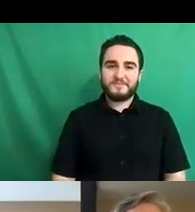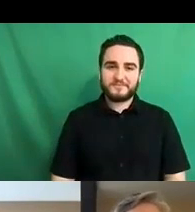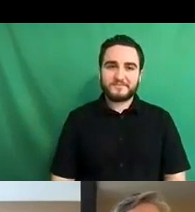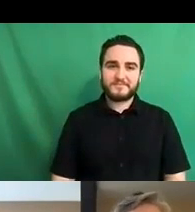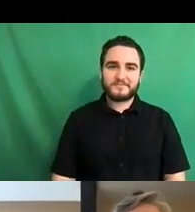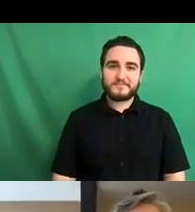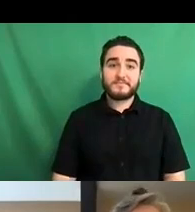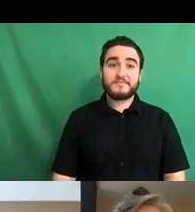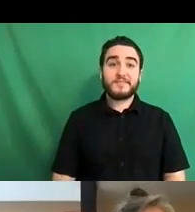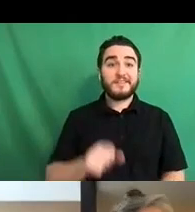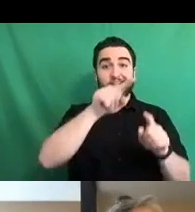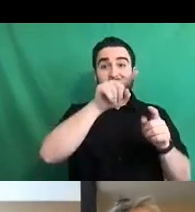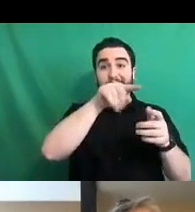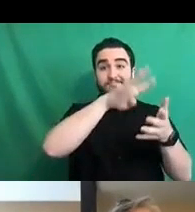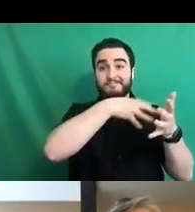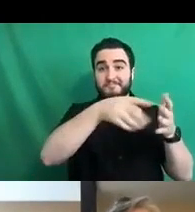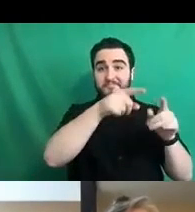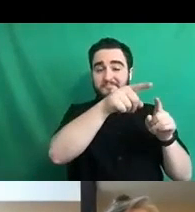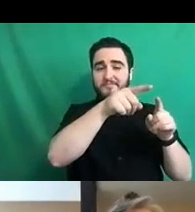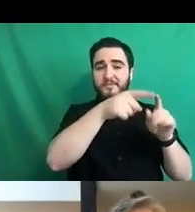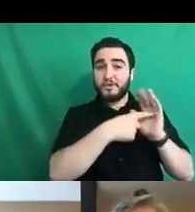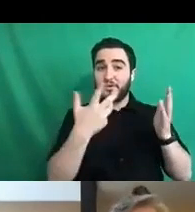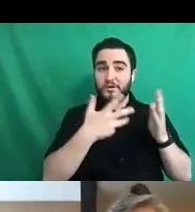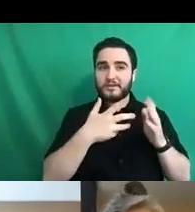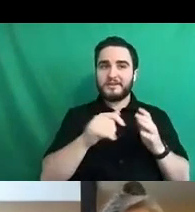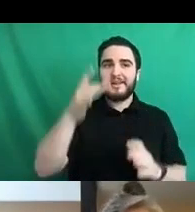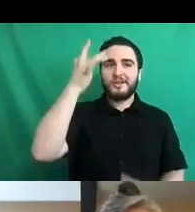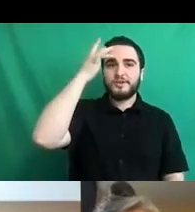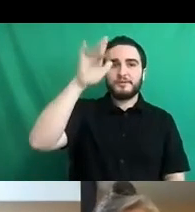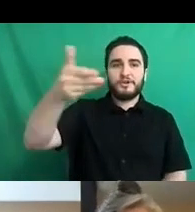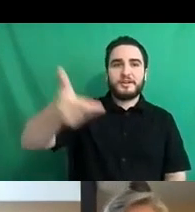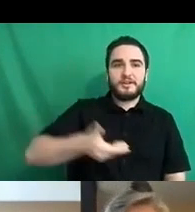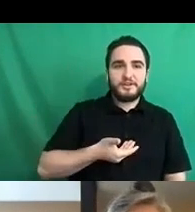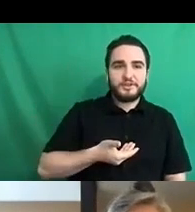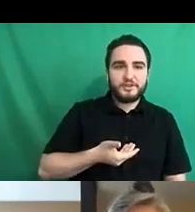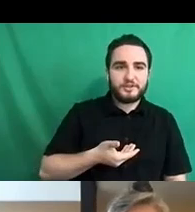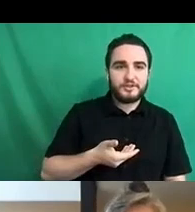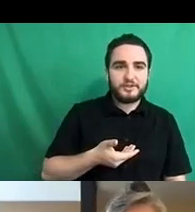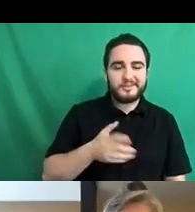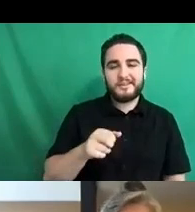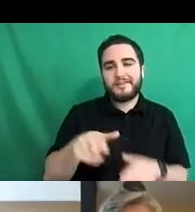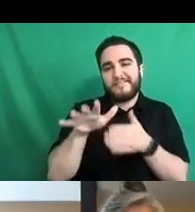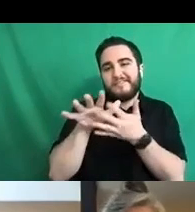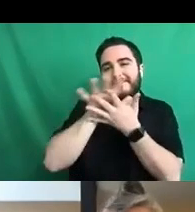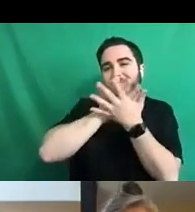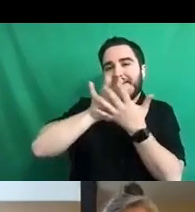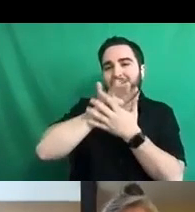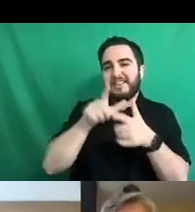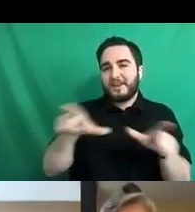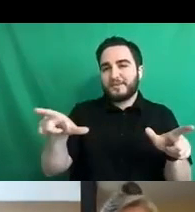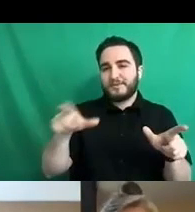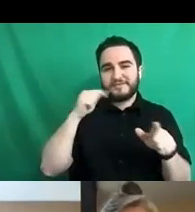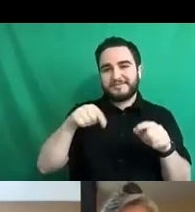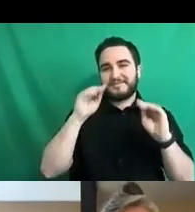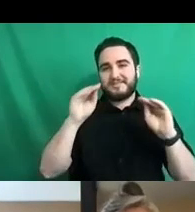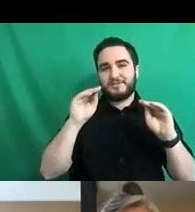what that chart is showing you is a smart hire. We use that vague language when we're teaching about this. We have a program